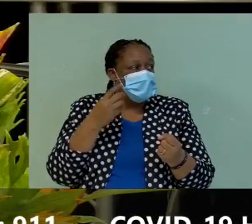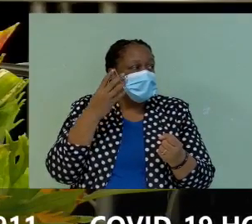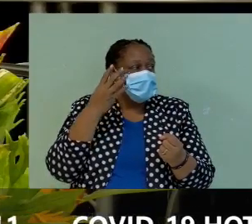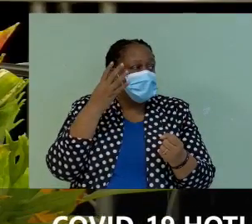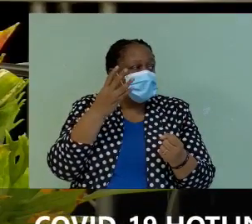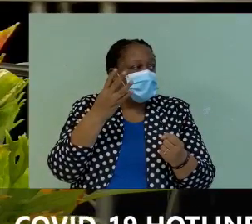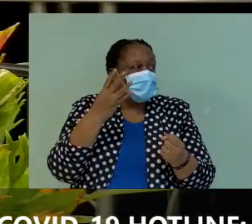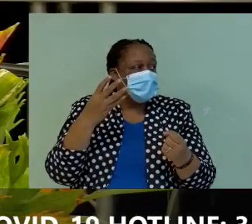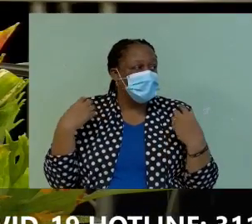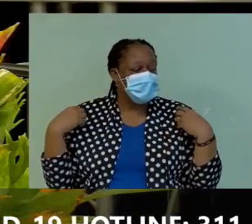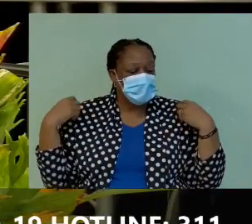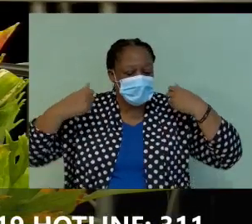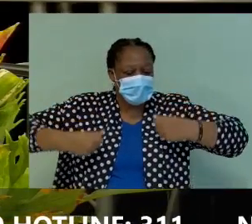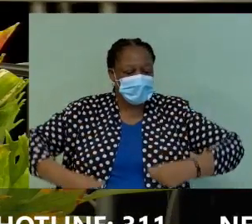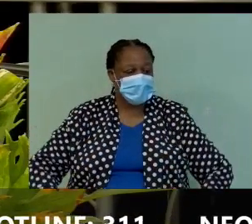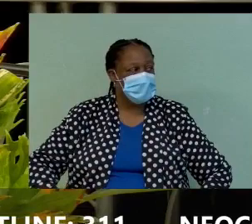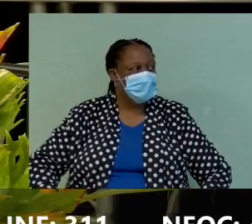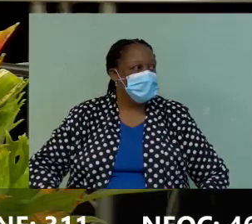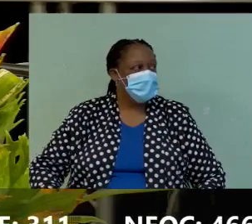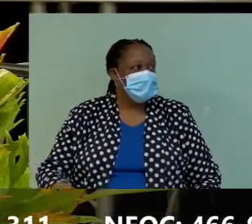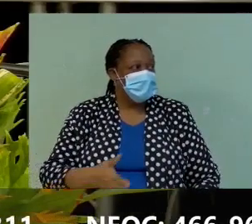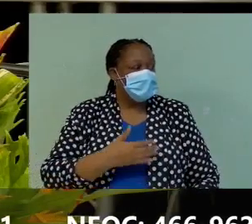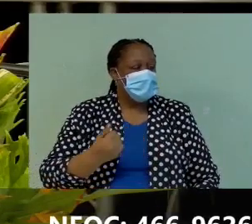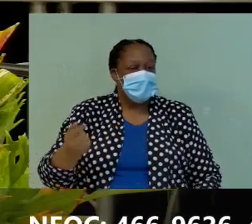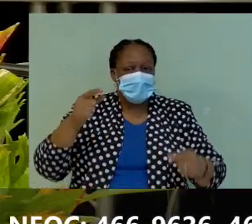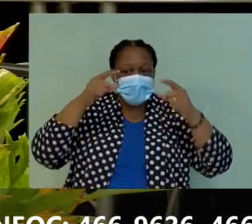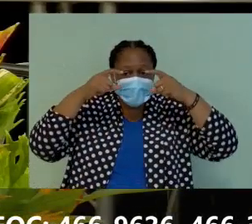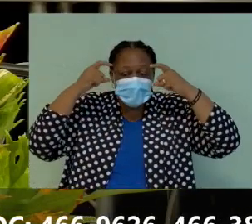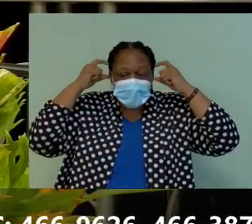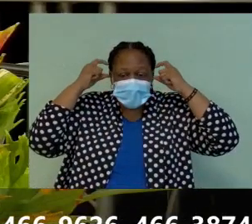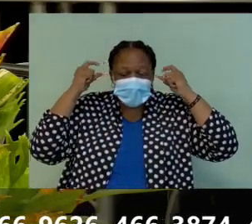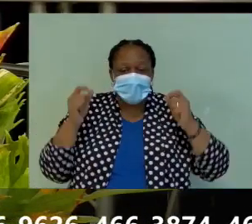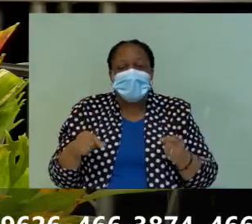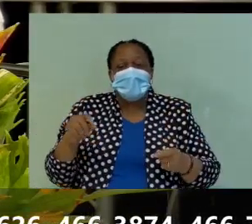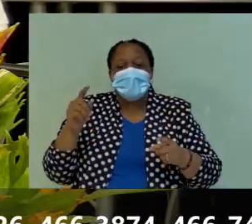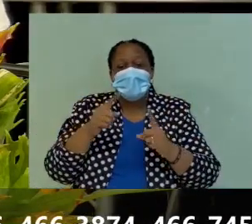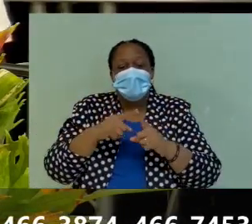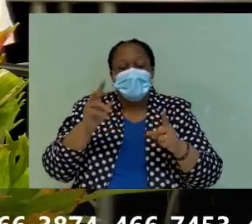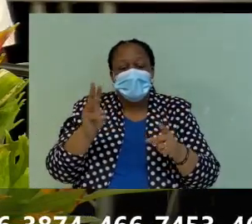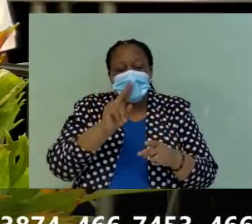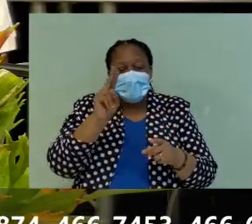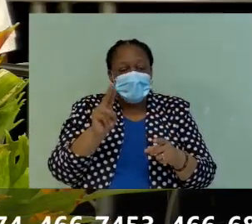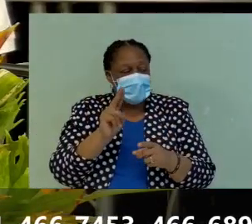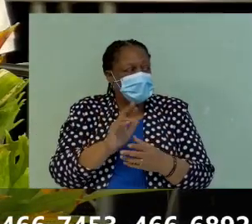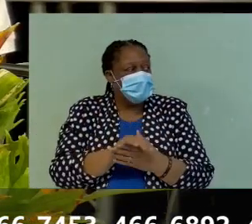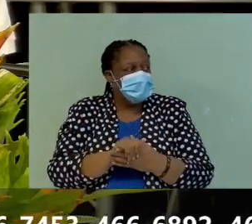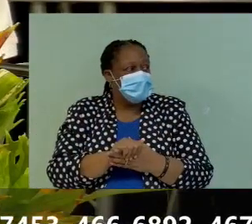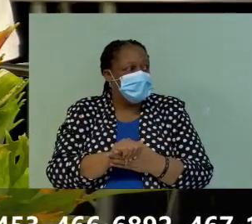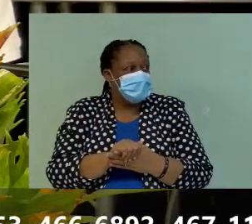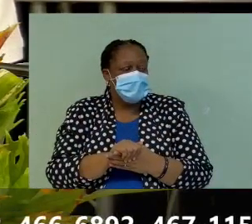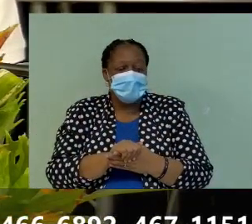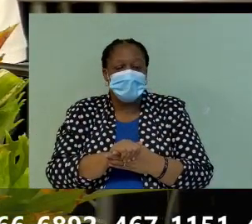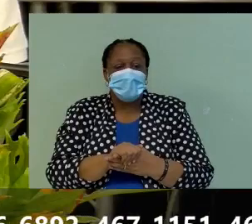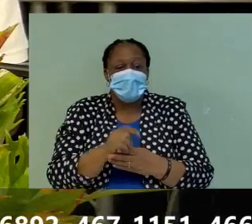5 goggles to be used by your staff as appropriate. Again, thank you to you and your